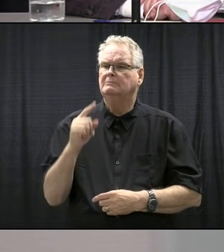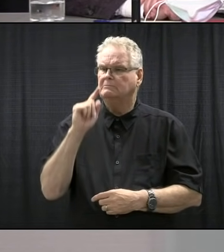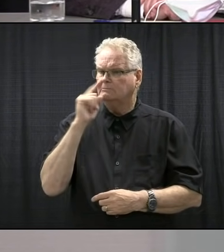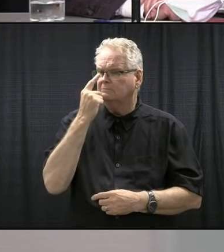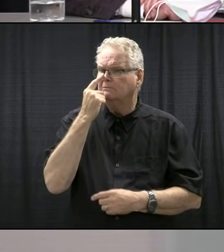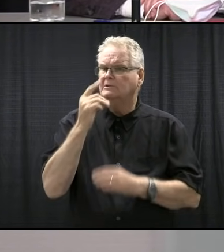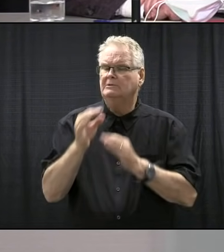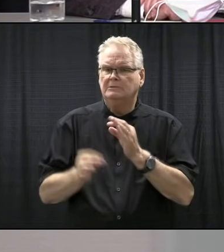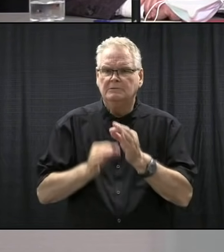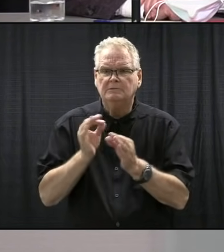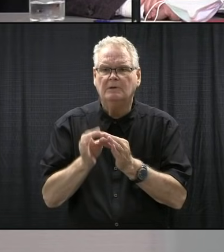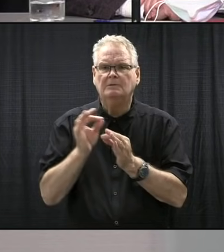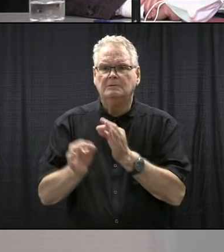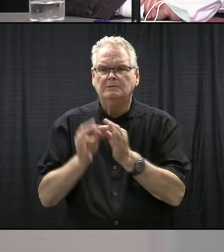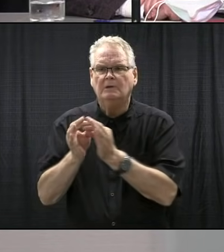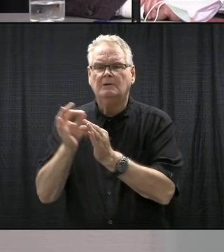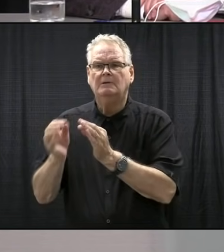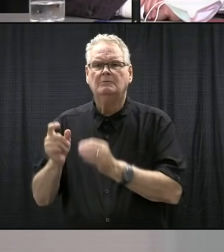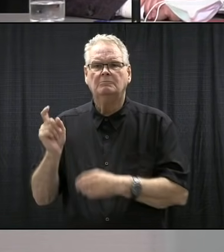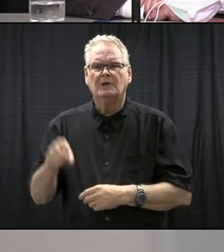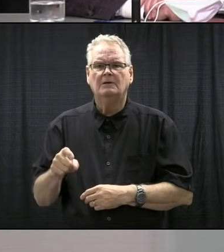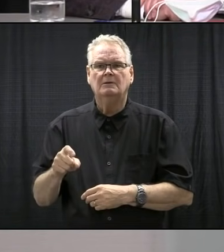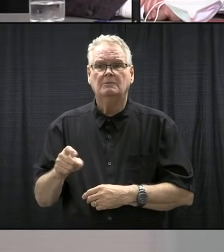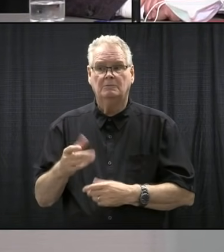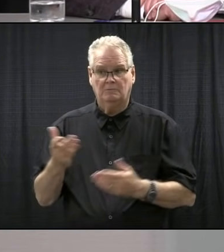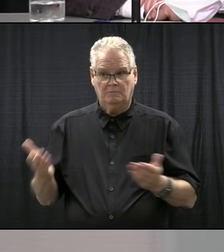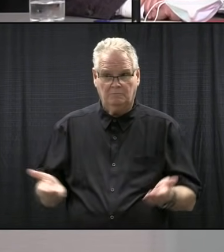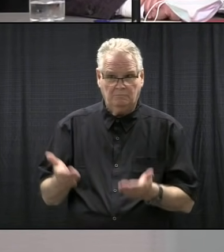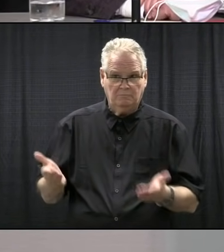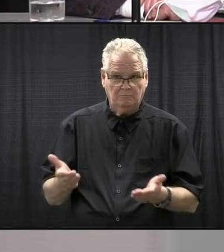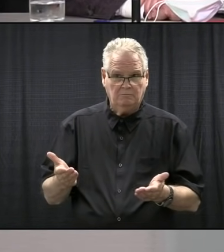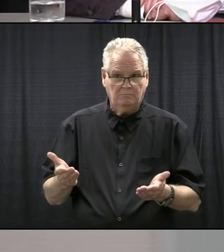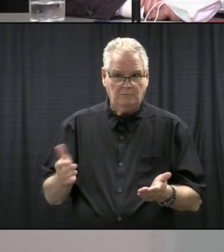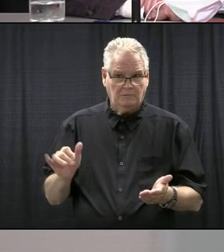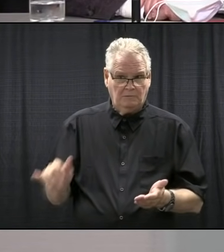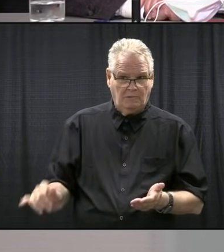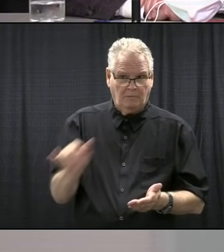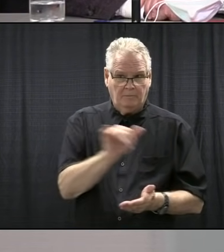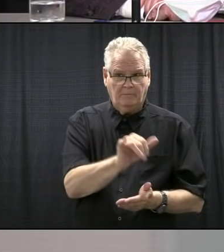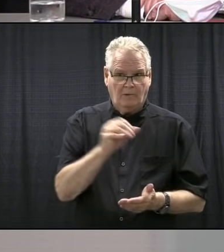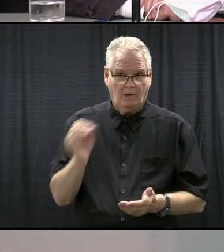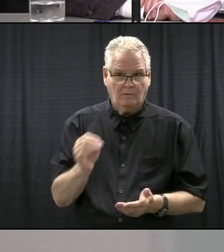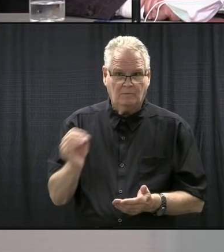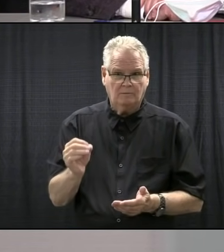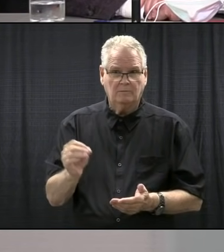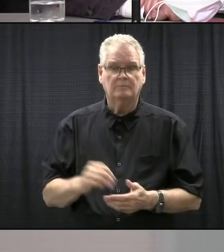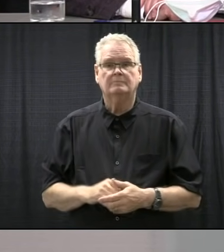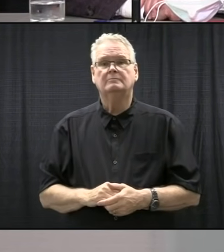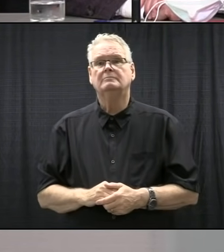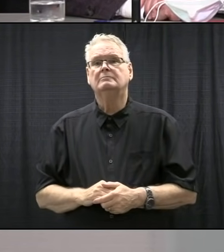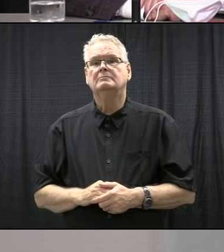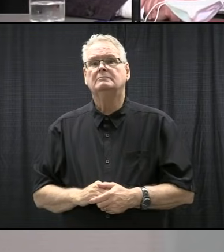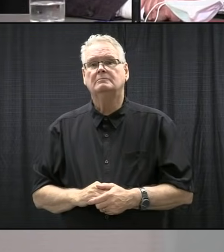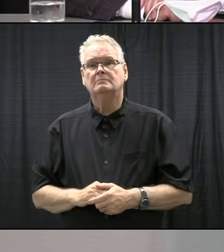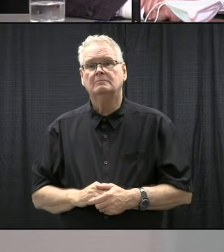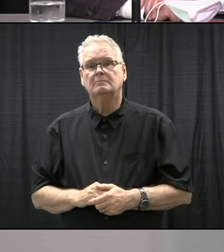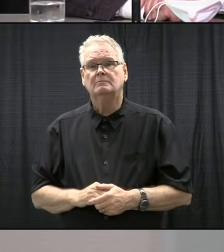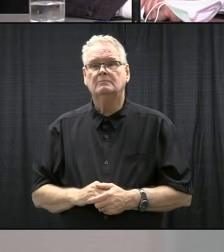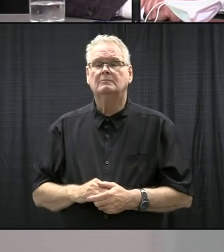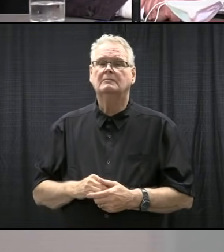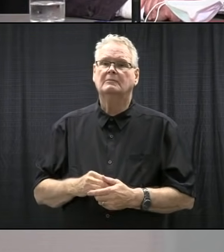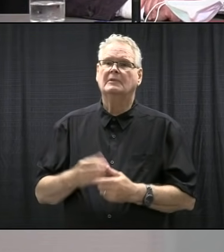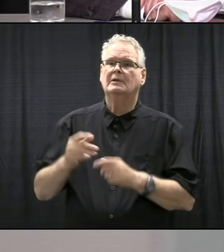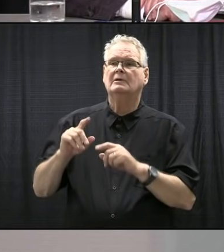Certainly, we're following what's happening in other jurisdictions with regards to mandatory vaccination. Our view here is that